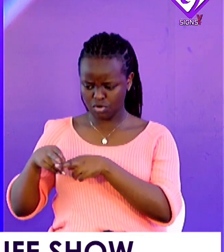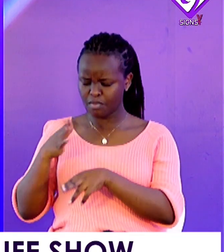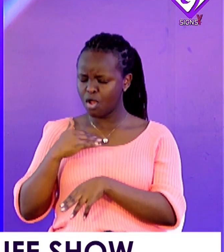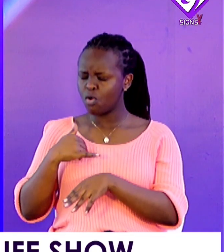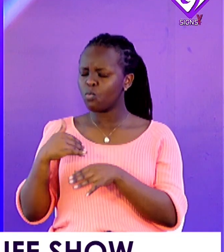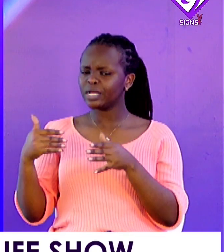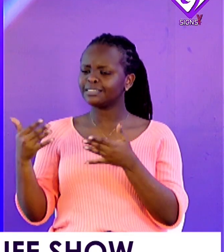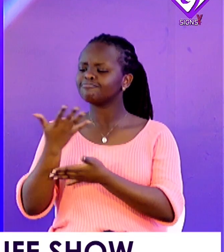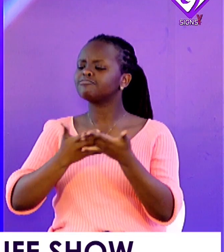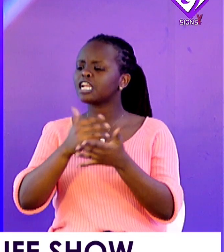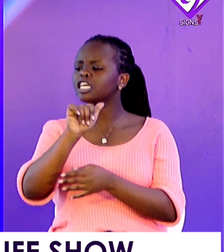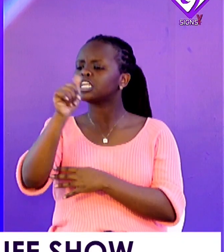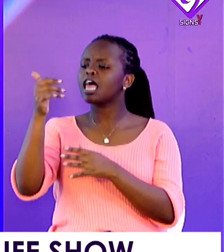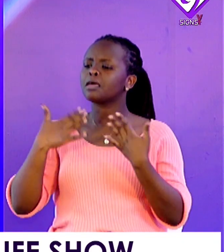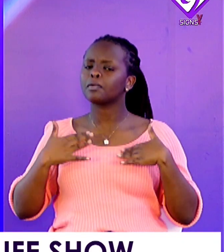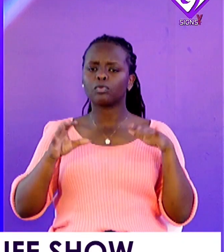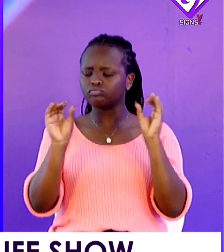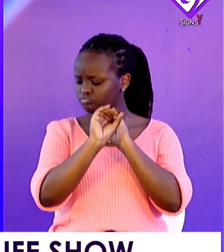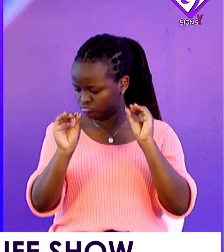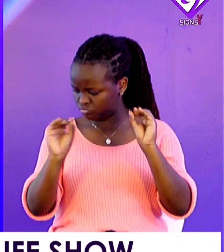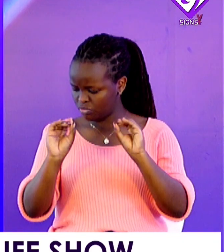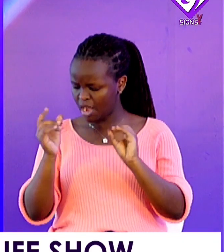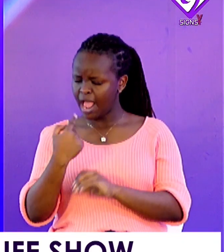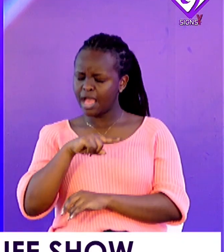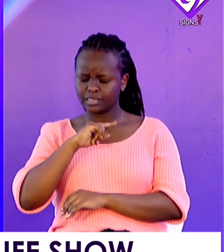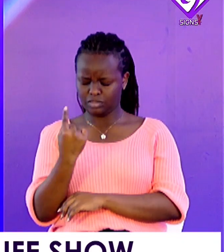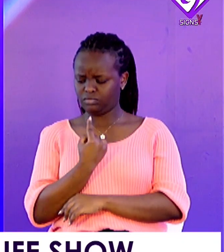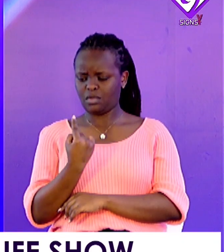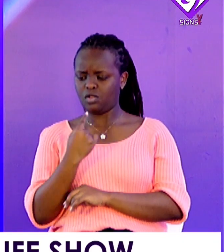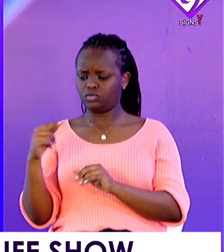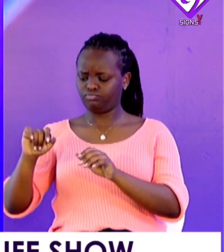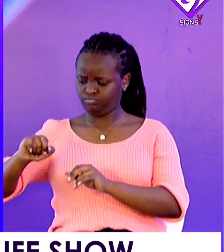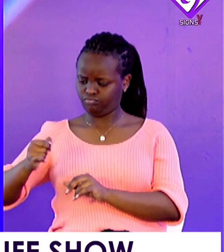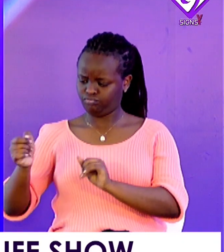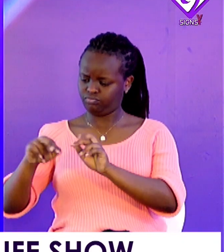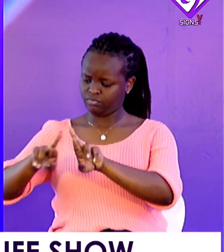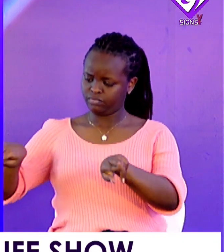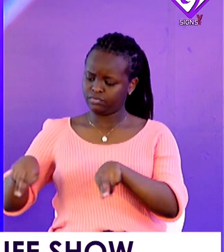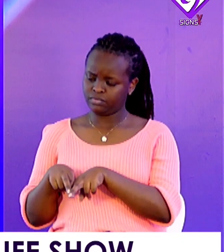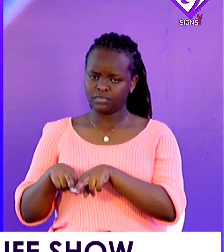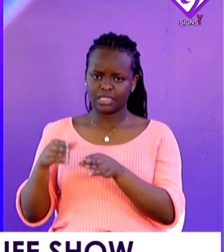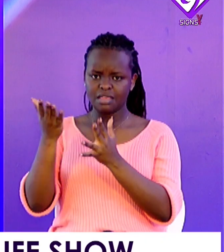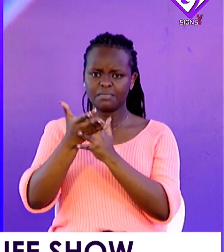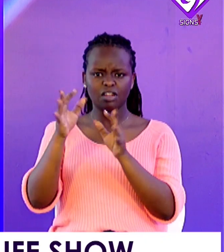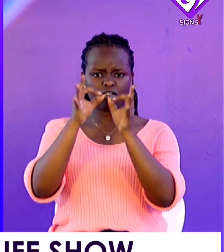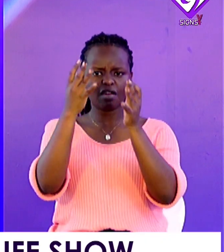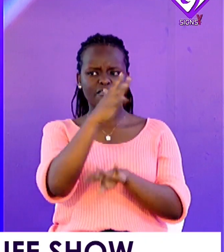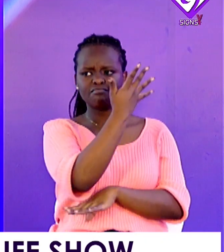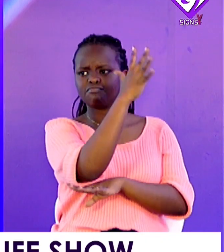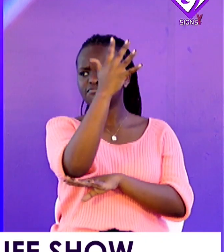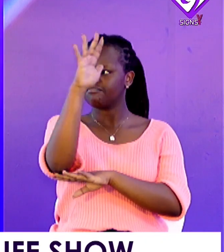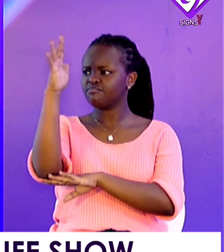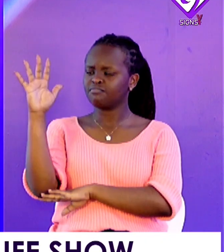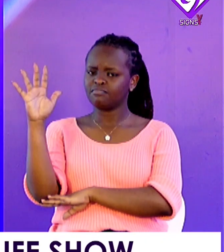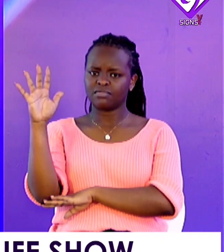an interaction with the rest of the world? We are here, right in the middle of a forest. I mean,